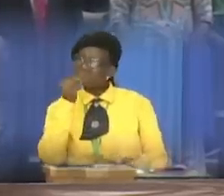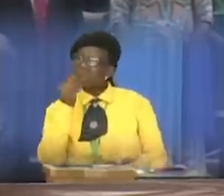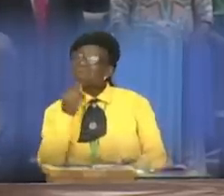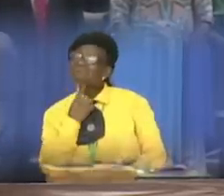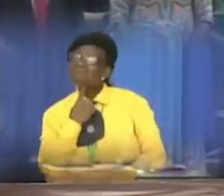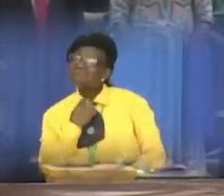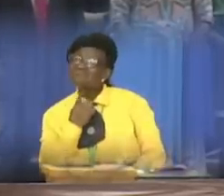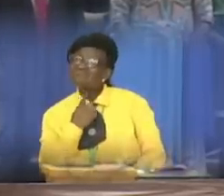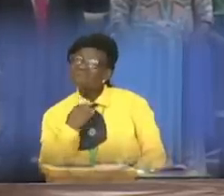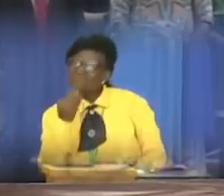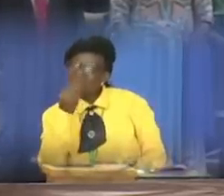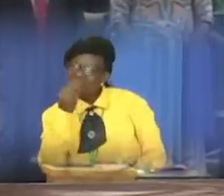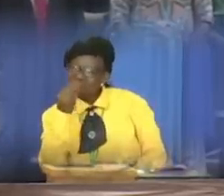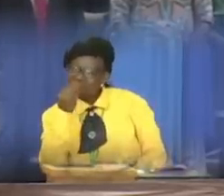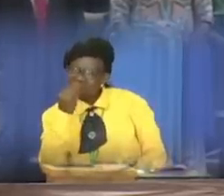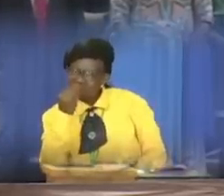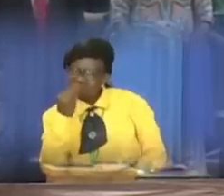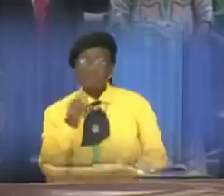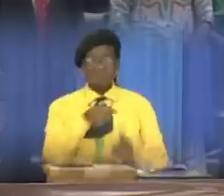When someone